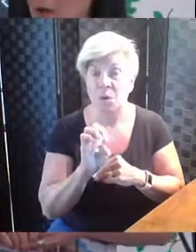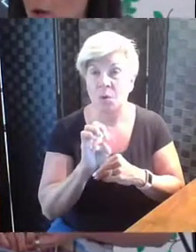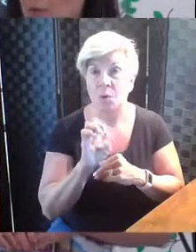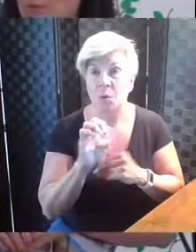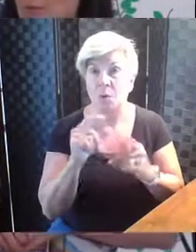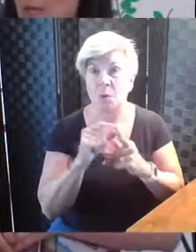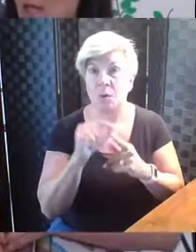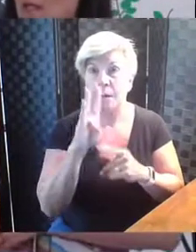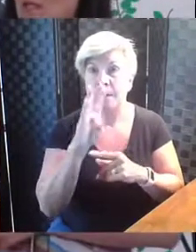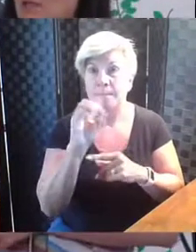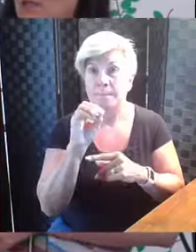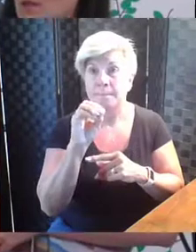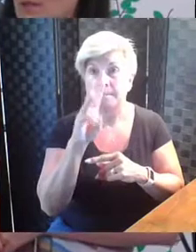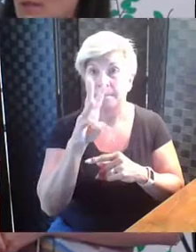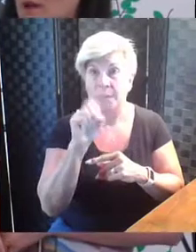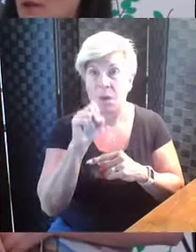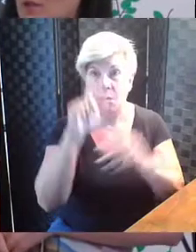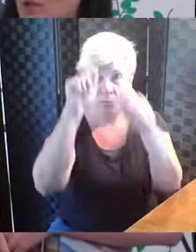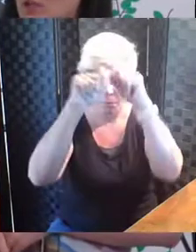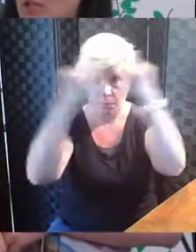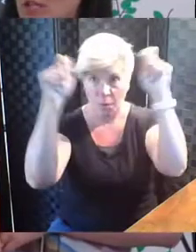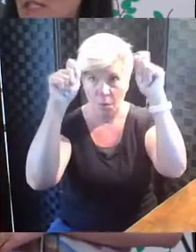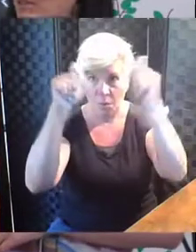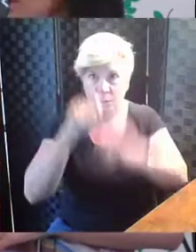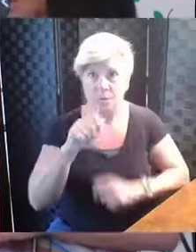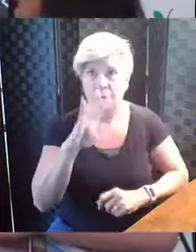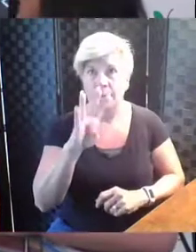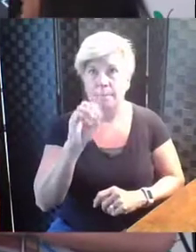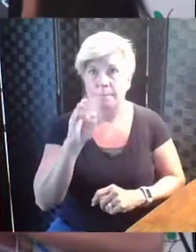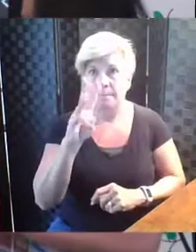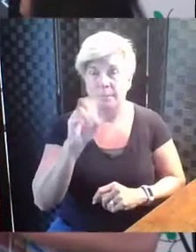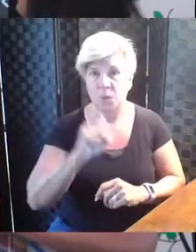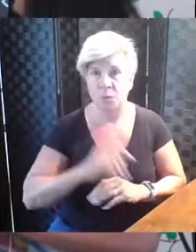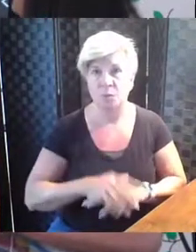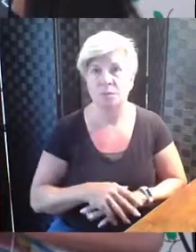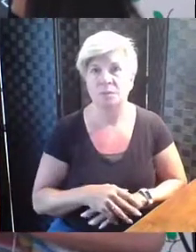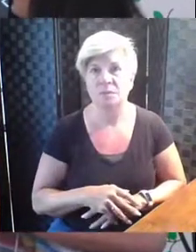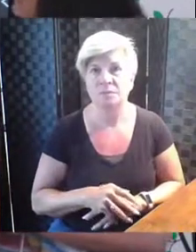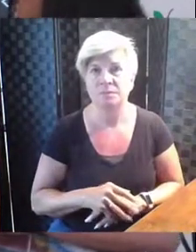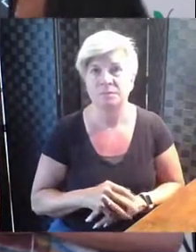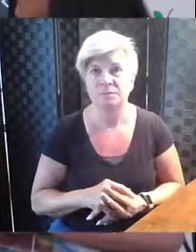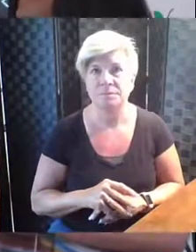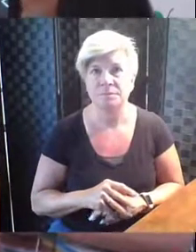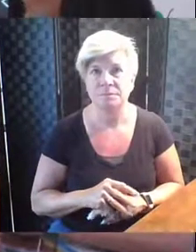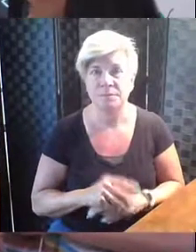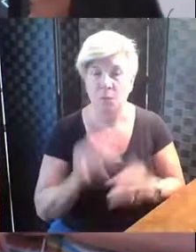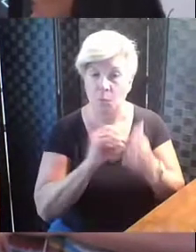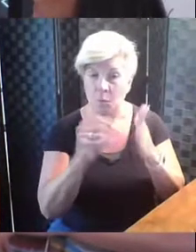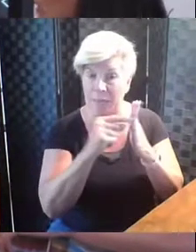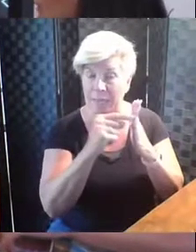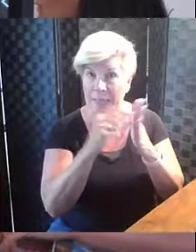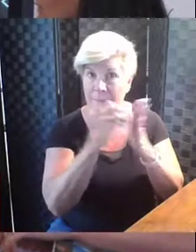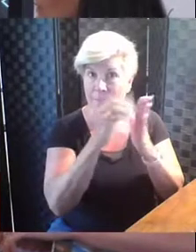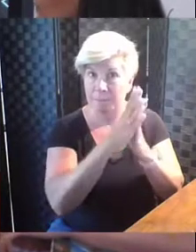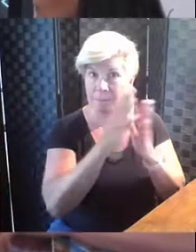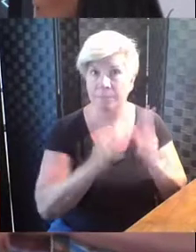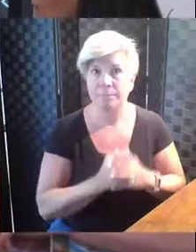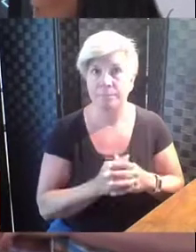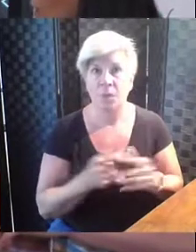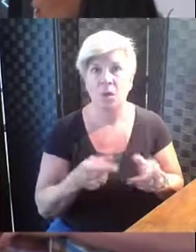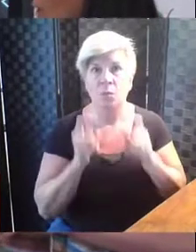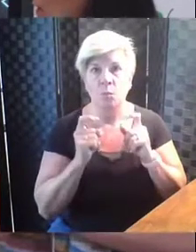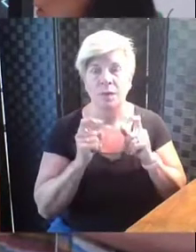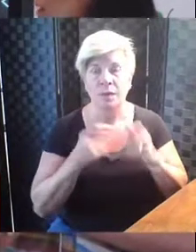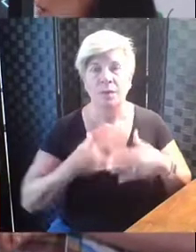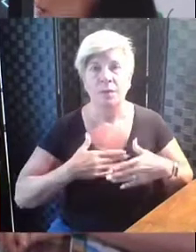is bows. So there's a spot on your worksheet to fill that in. And we are going to start with a quick